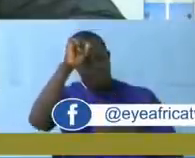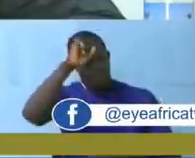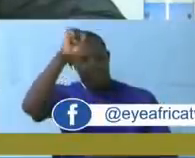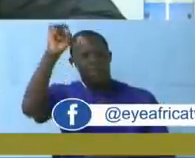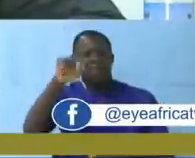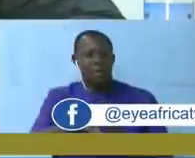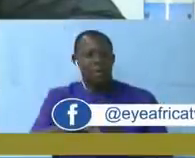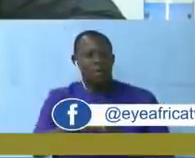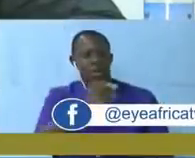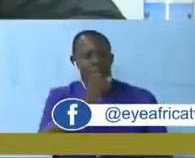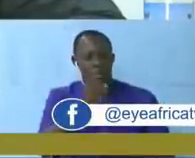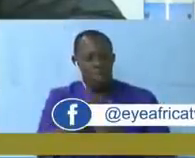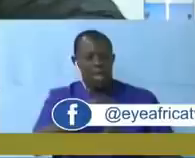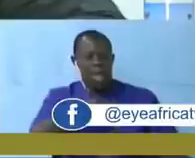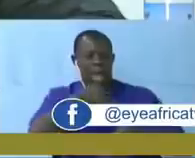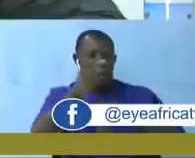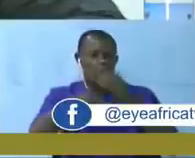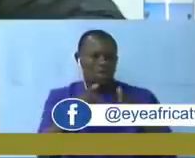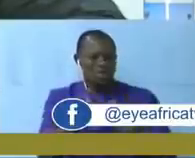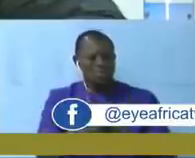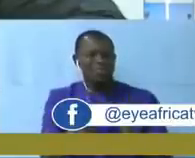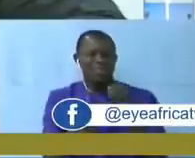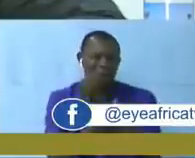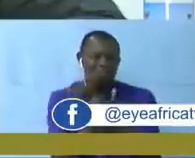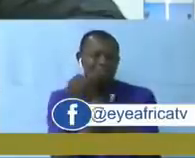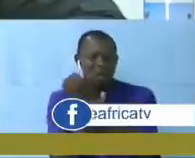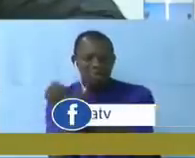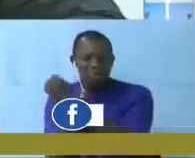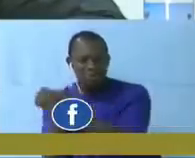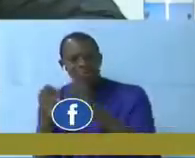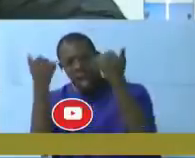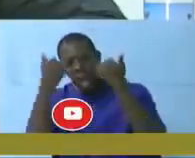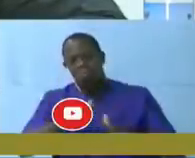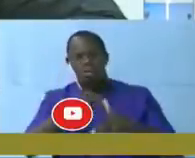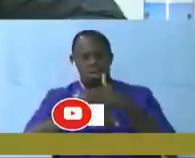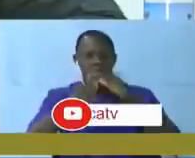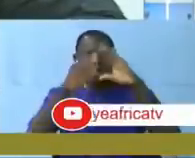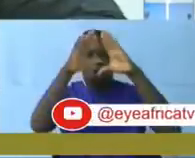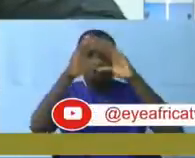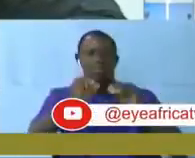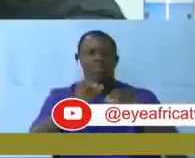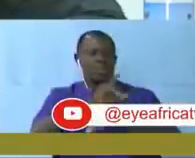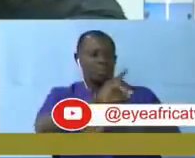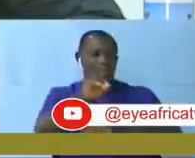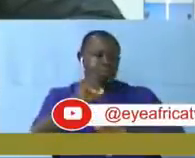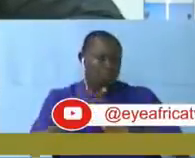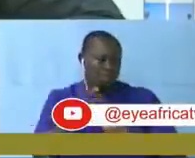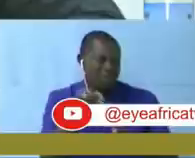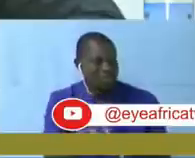which gave rise to abuses of office